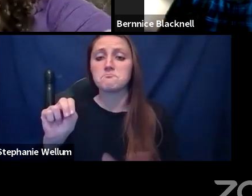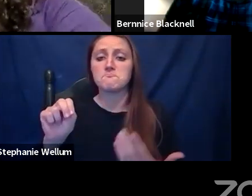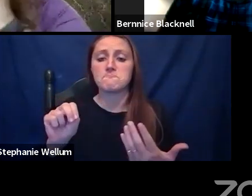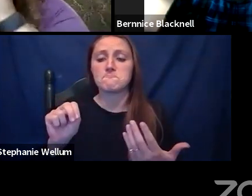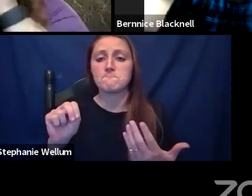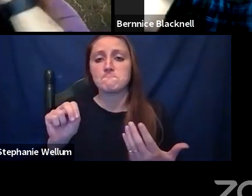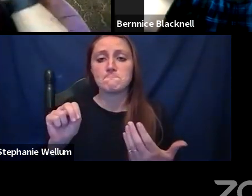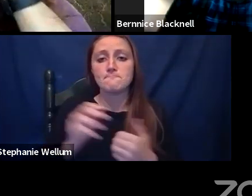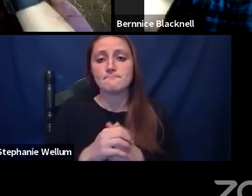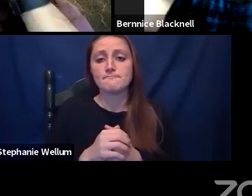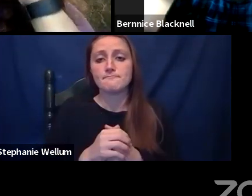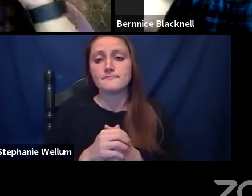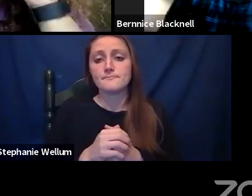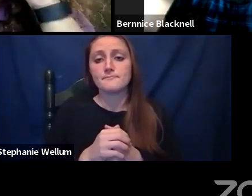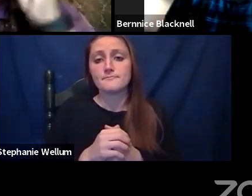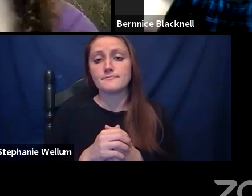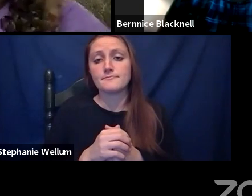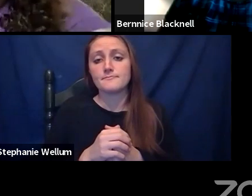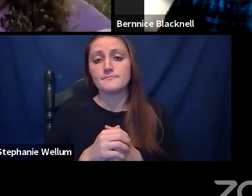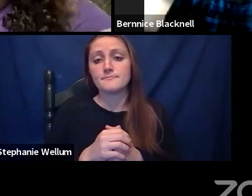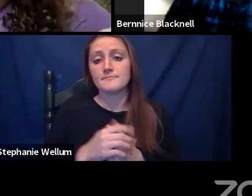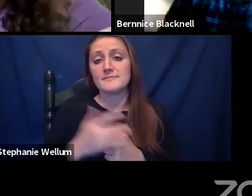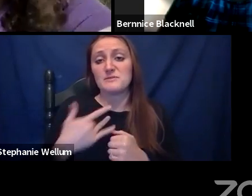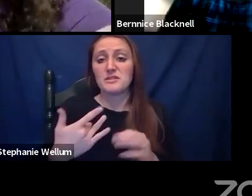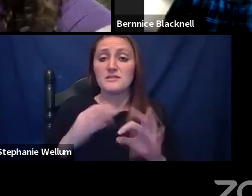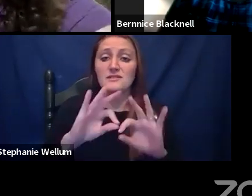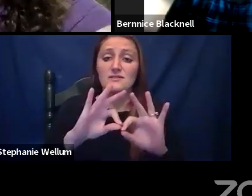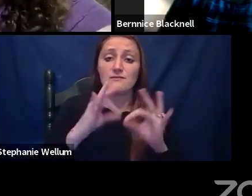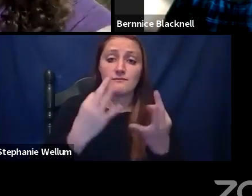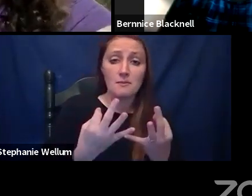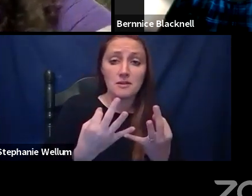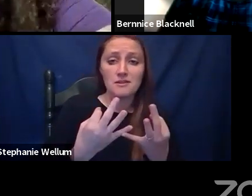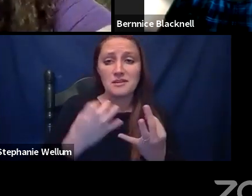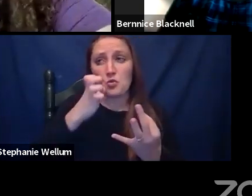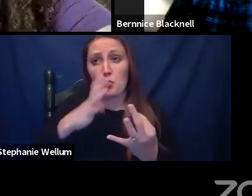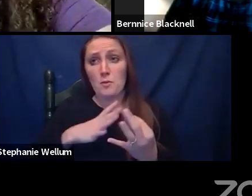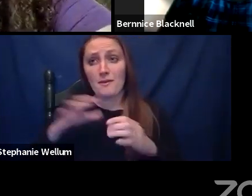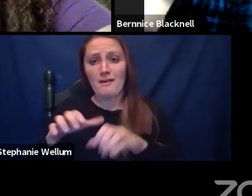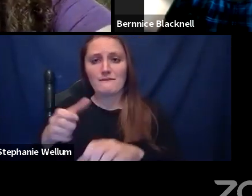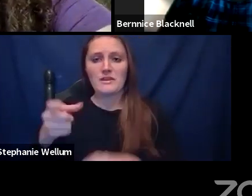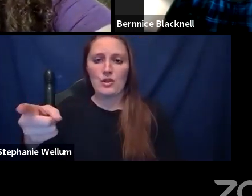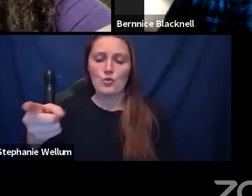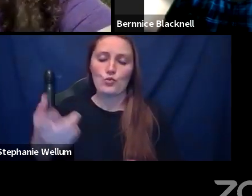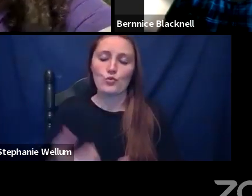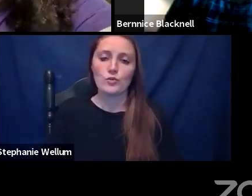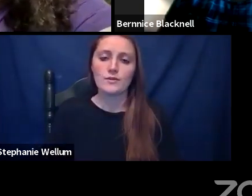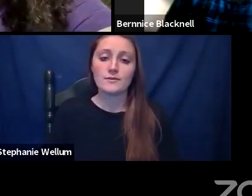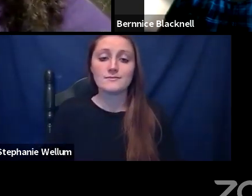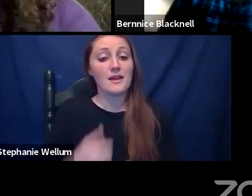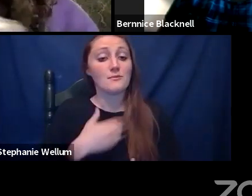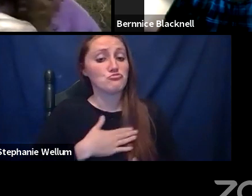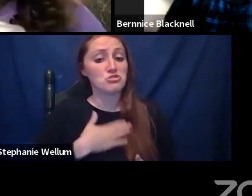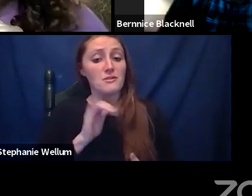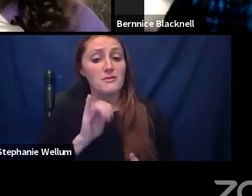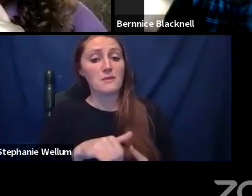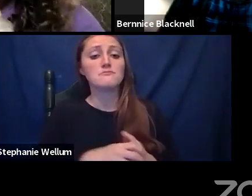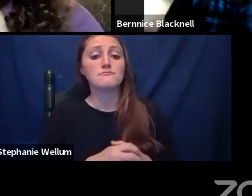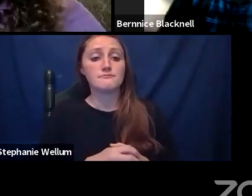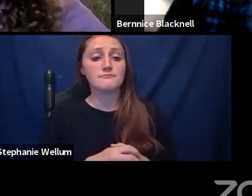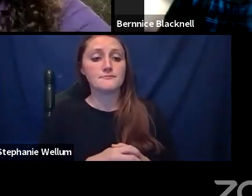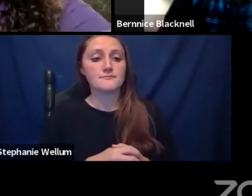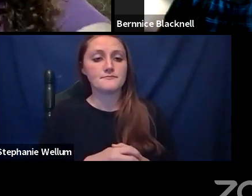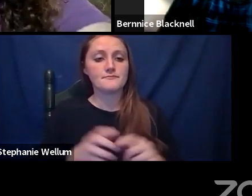because mostly it's family and women activities that they do. Well, I appreciate that, but if Commissioner Moore and